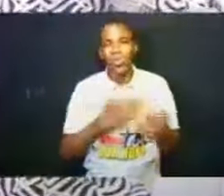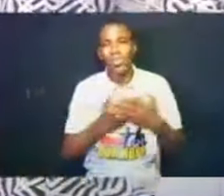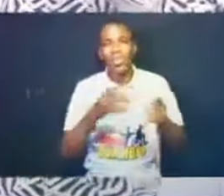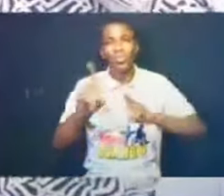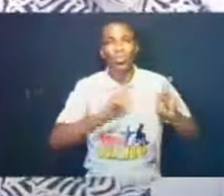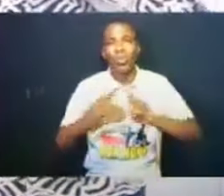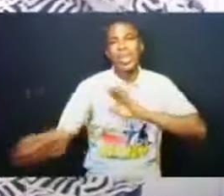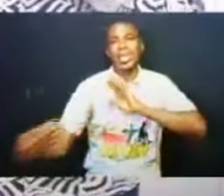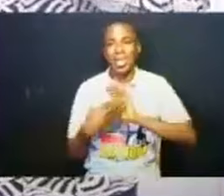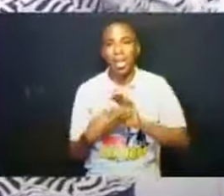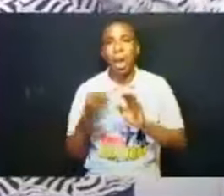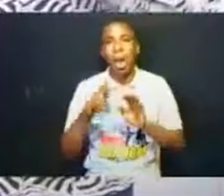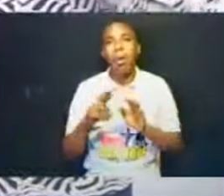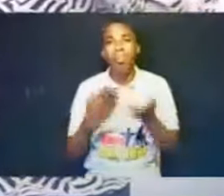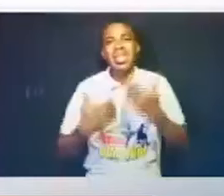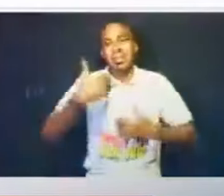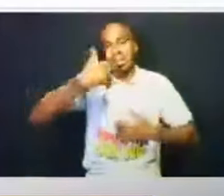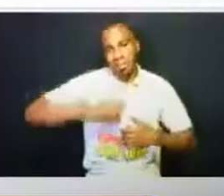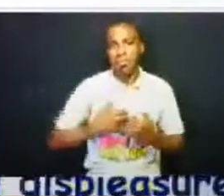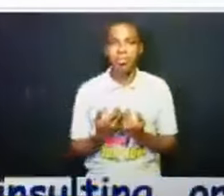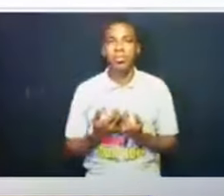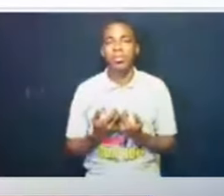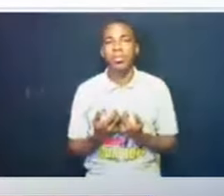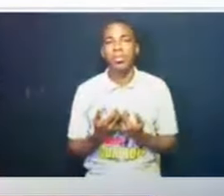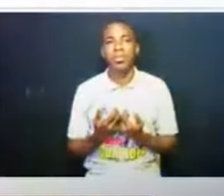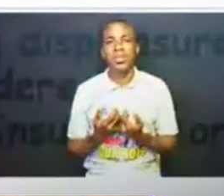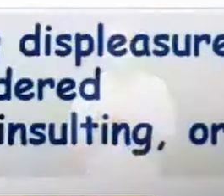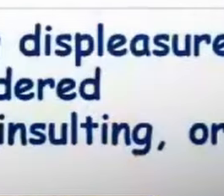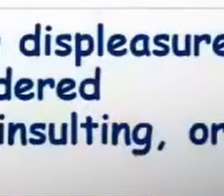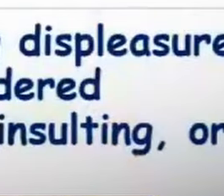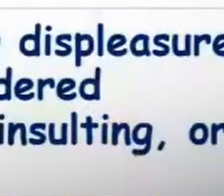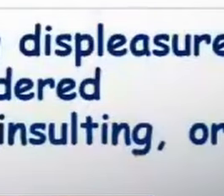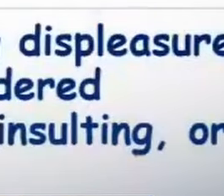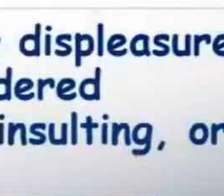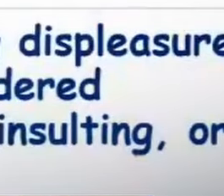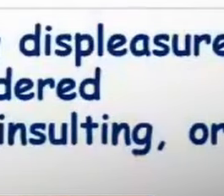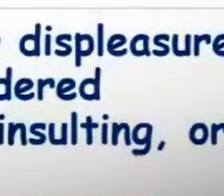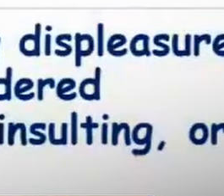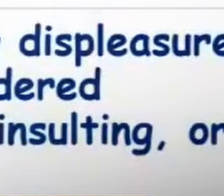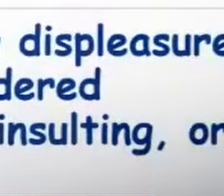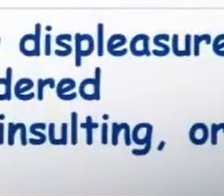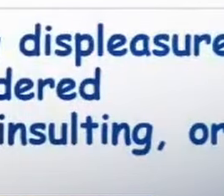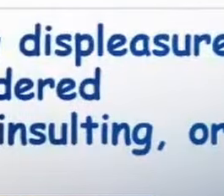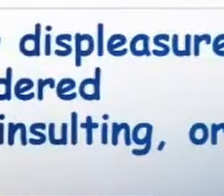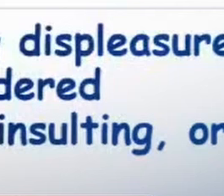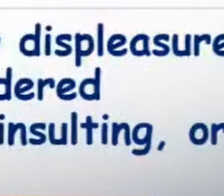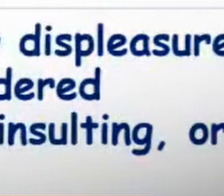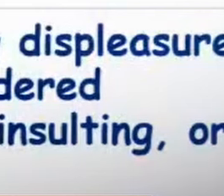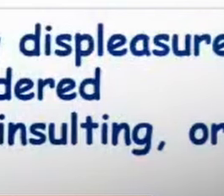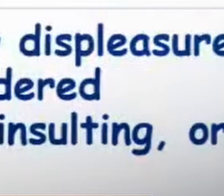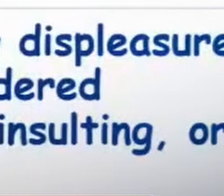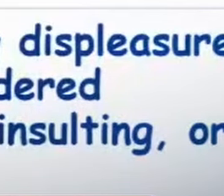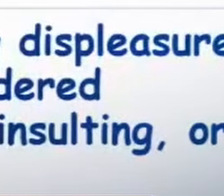offensive. Insulting. Or base. See, the reason why people who are bitter will always